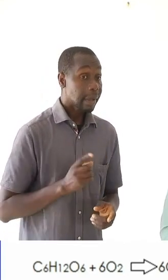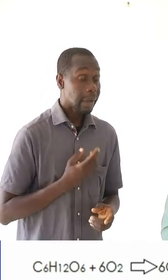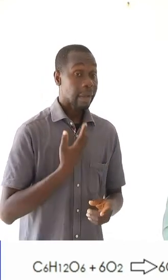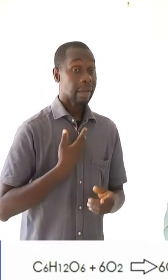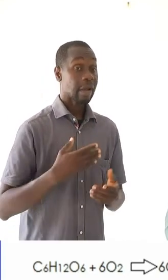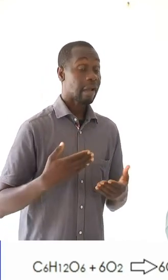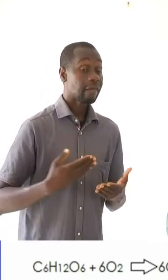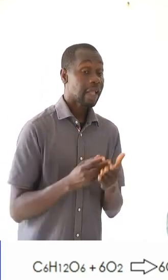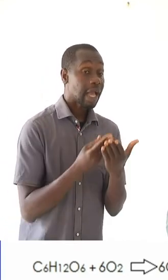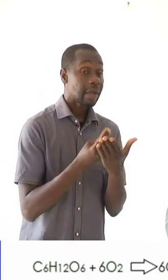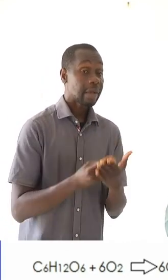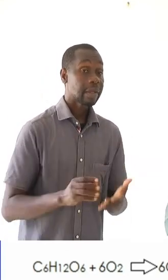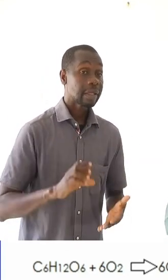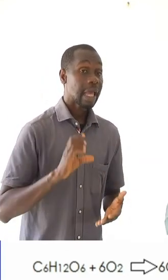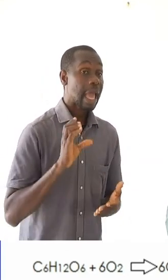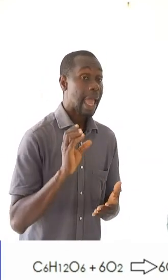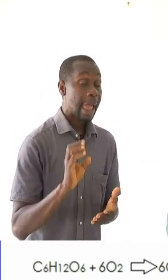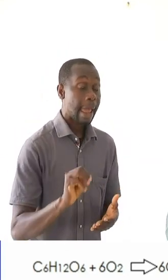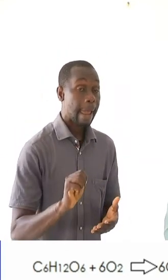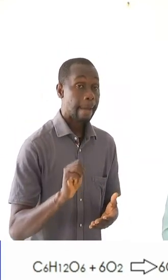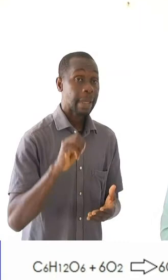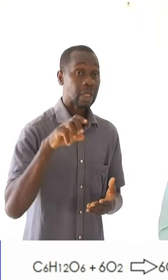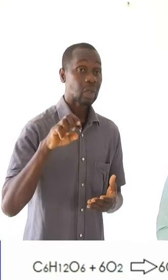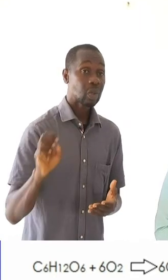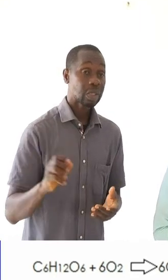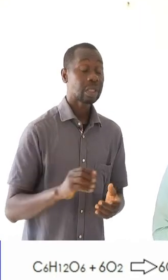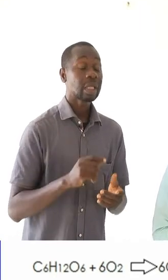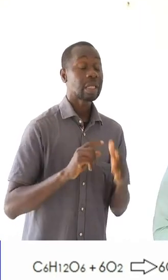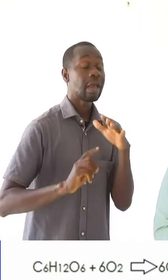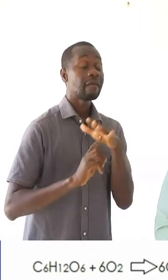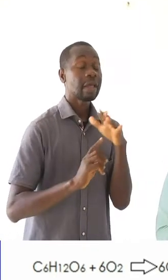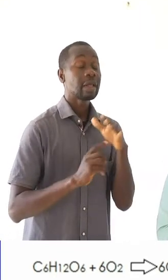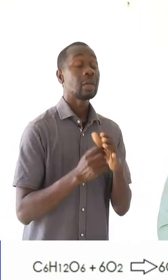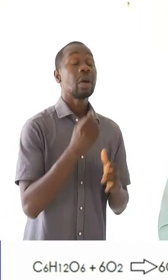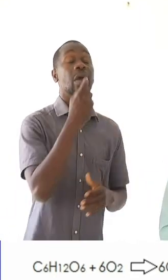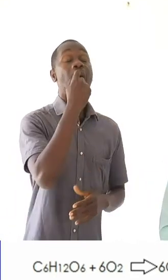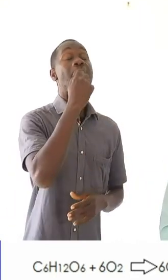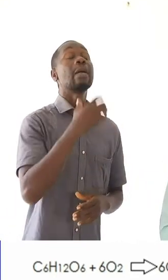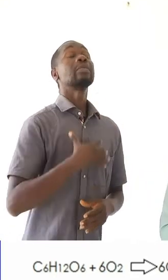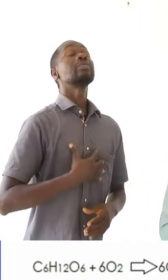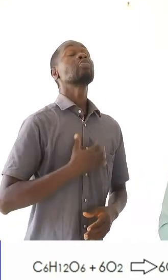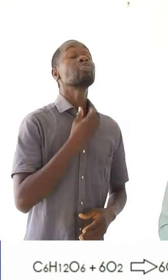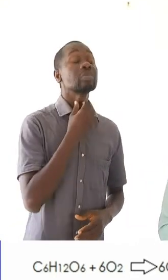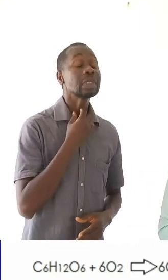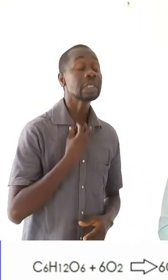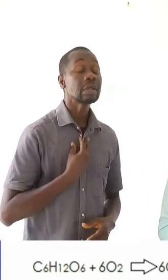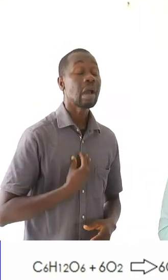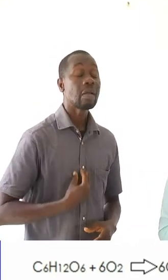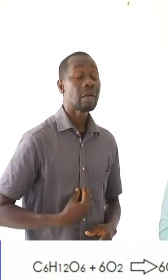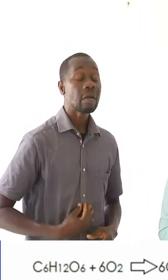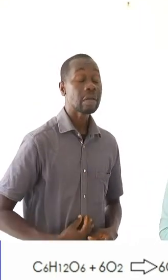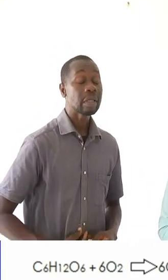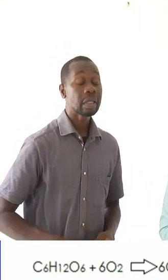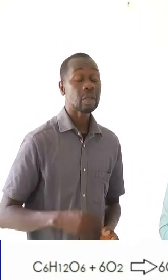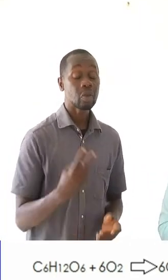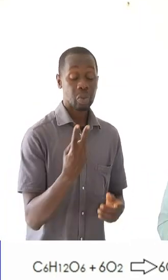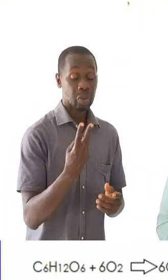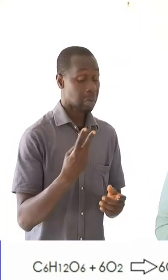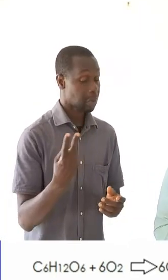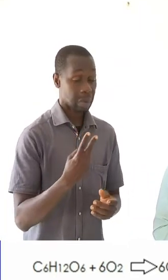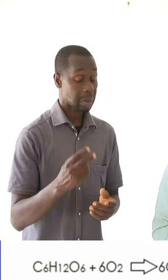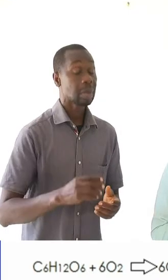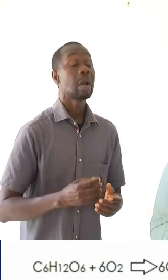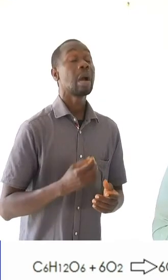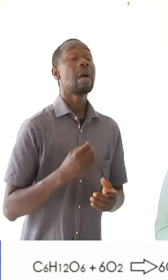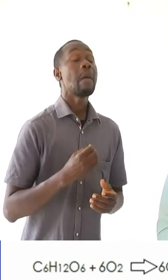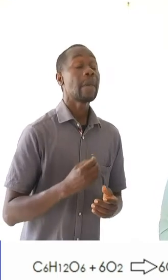of tissue called the epiglottis that is very useful when you want to swallow, so that you can't, because you can't do the 2 together, you can't